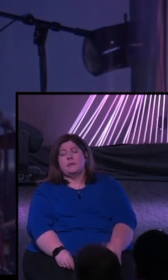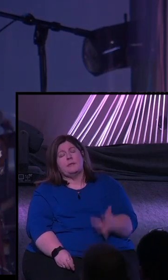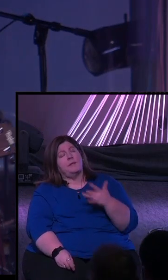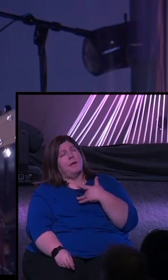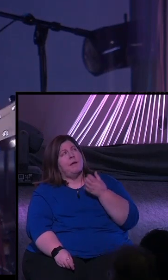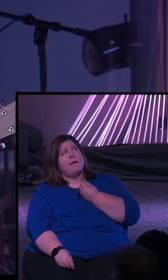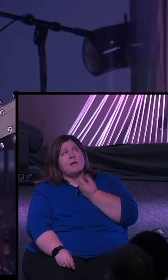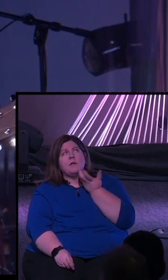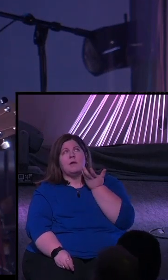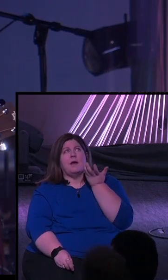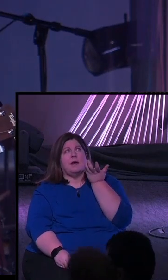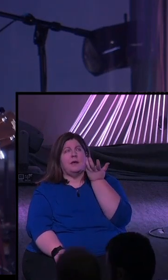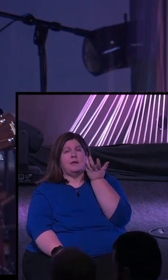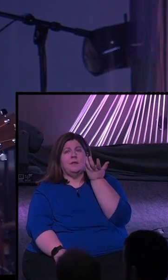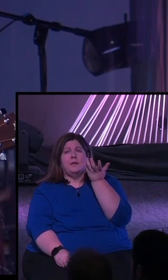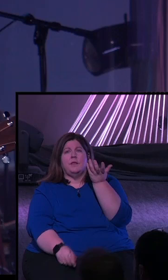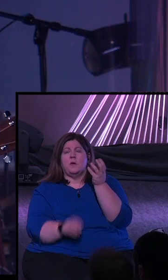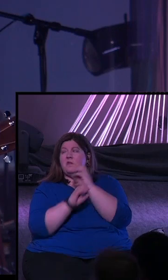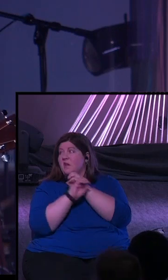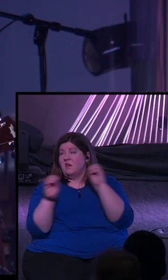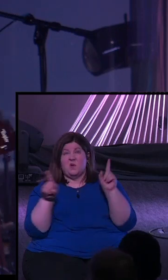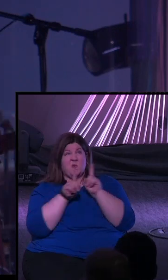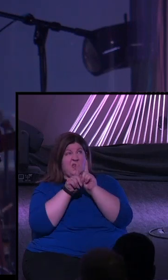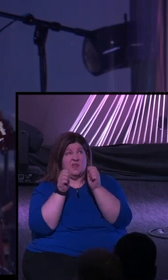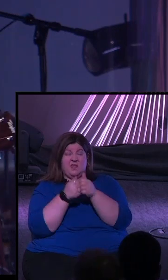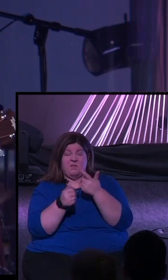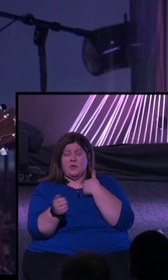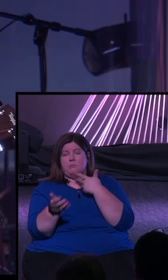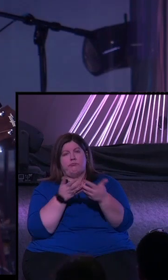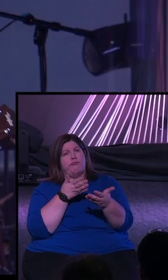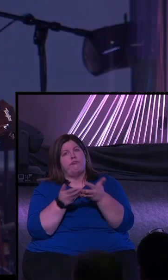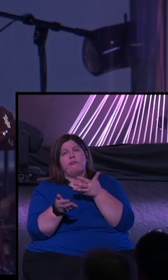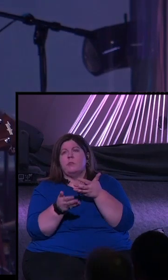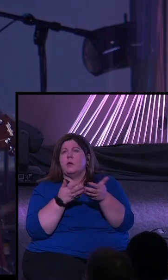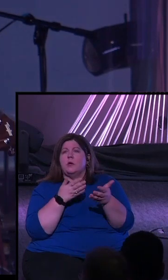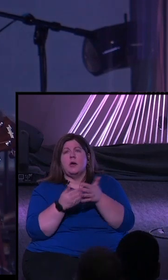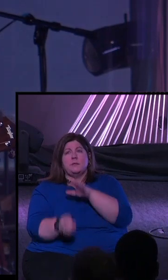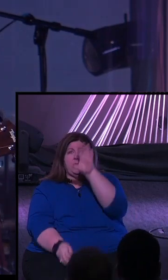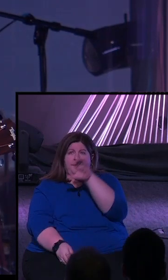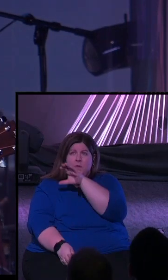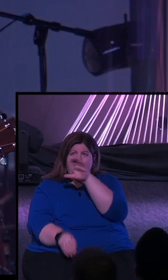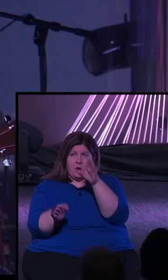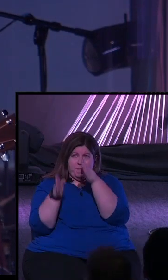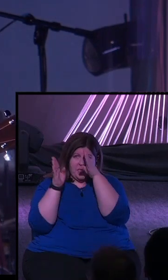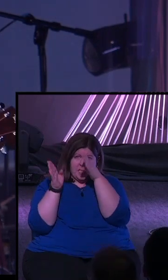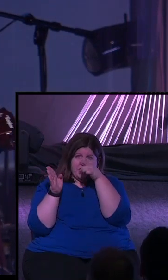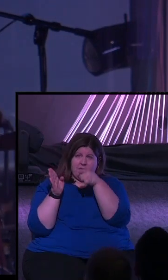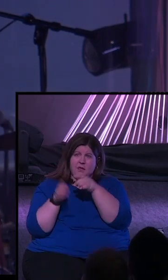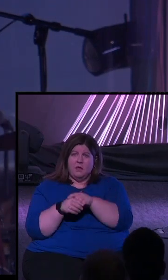This is my heart cry, though none go with me. The cross before